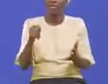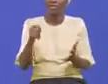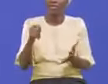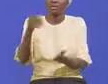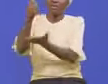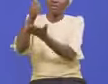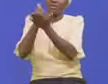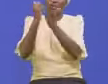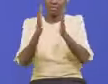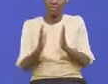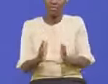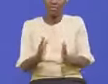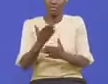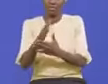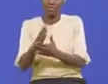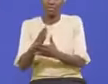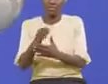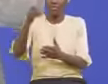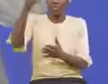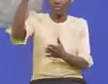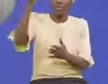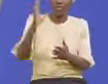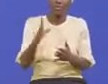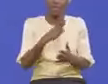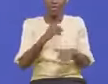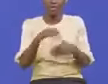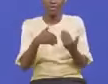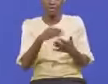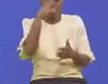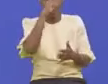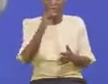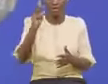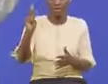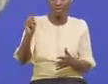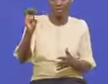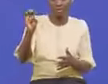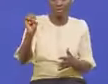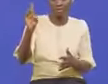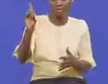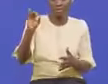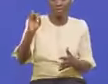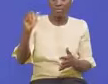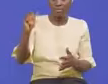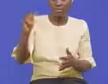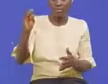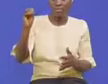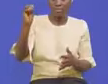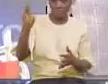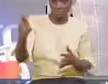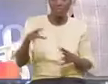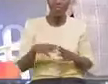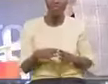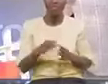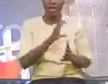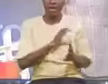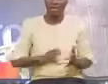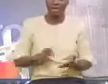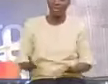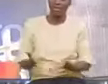men. Christo si odoreti. Eye, onya avoulela le mia kple ma odome. Christ lifted